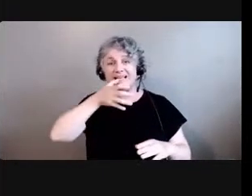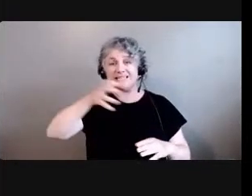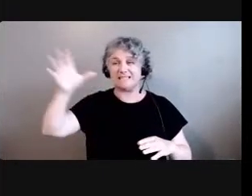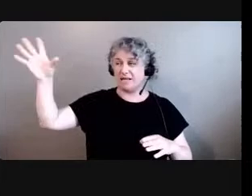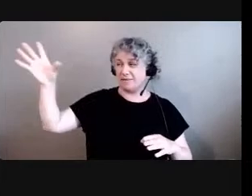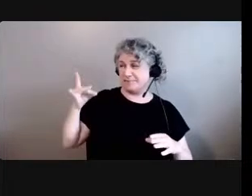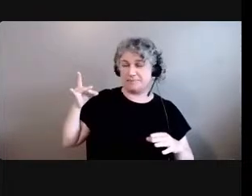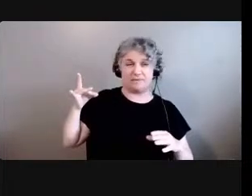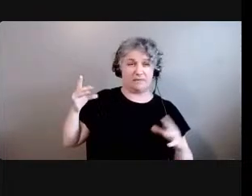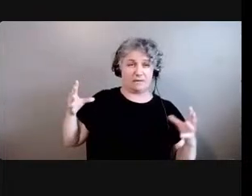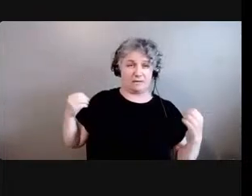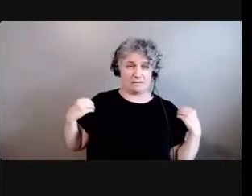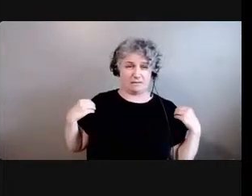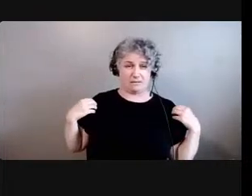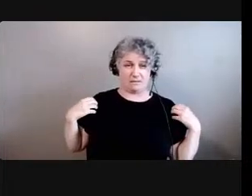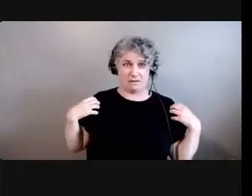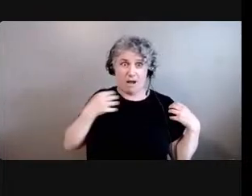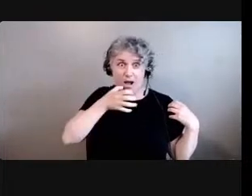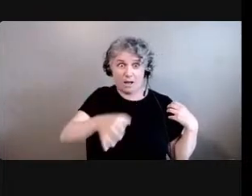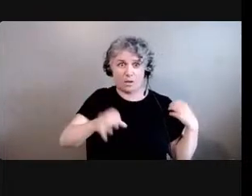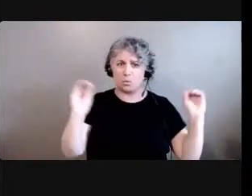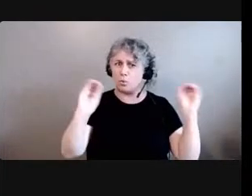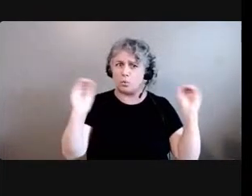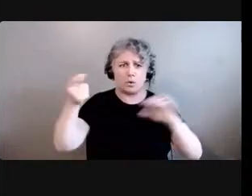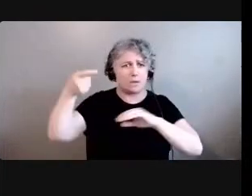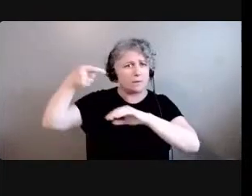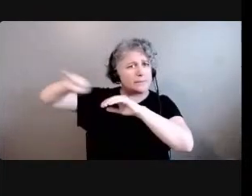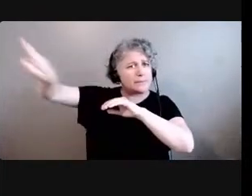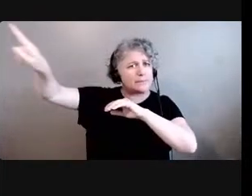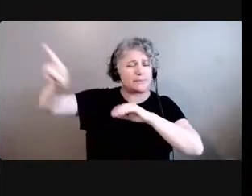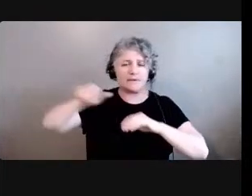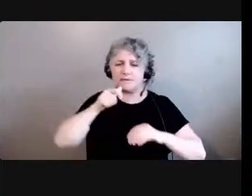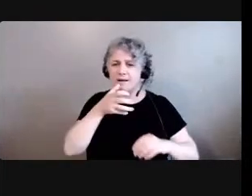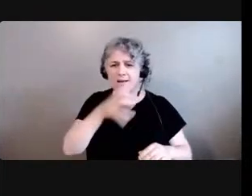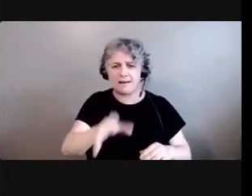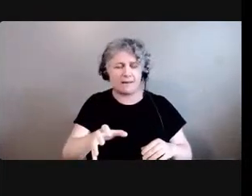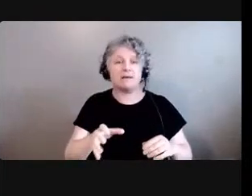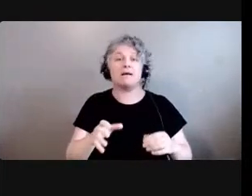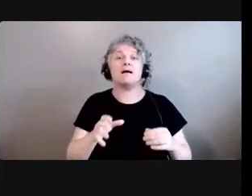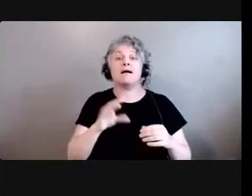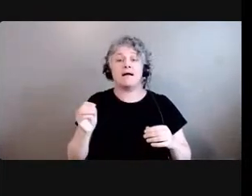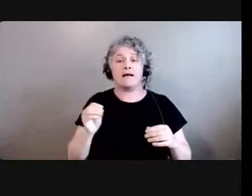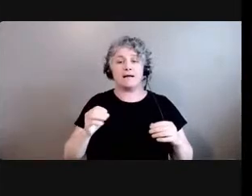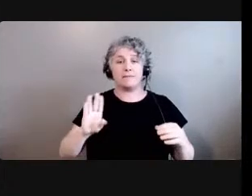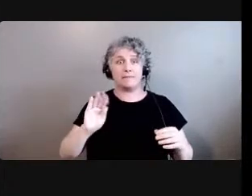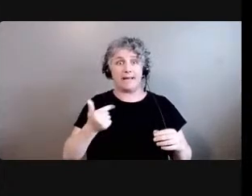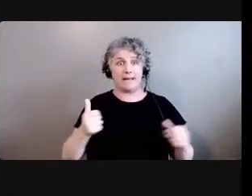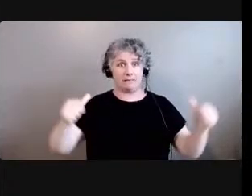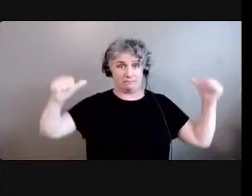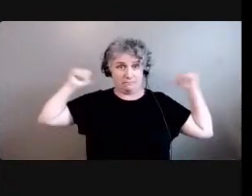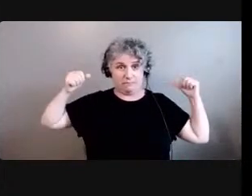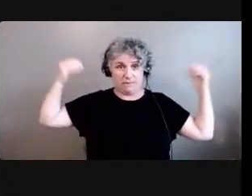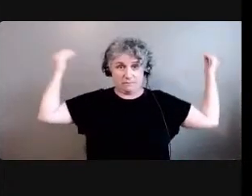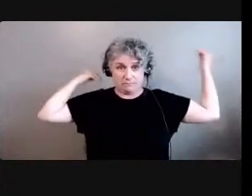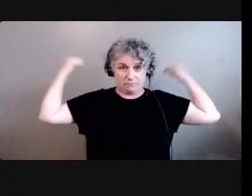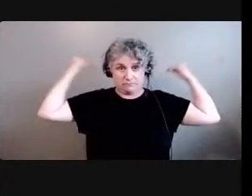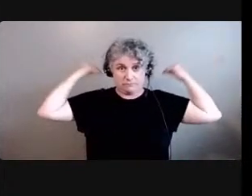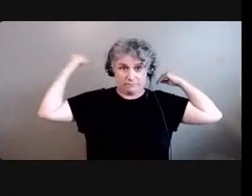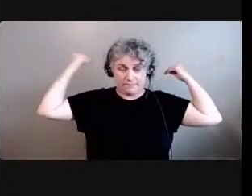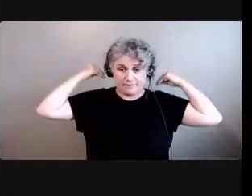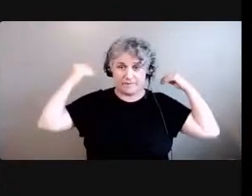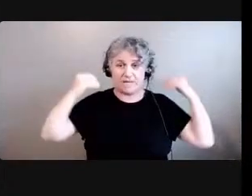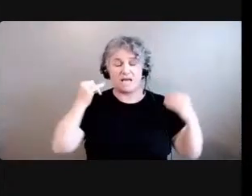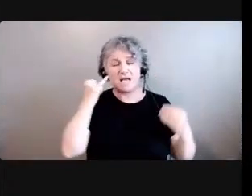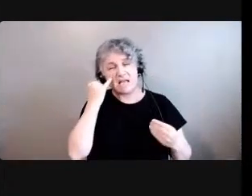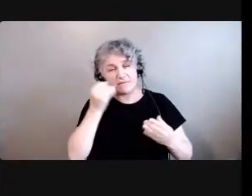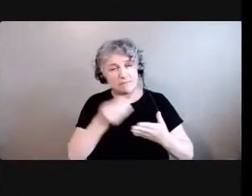removable armrests, a seatbelt, a harness, headrest, and a transport bag. The estimated cost, if someone was to buy this on their own,